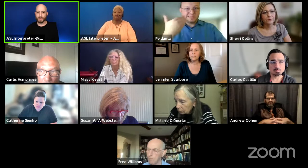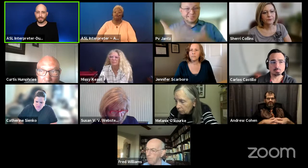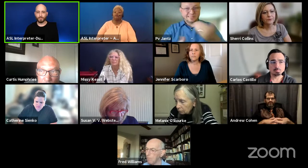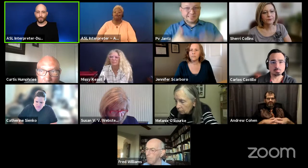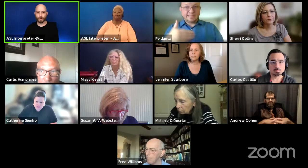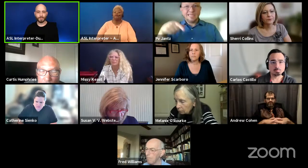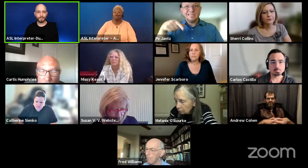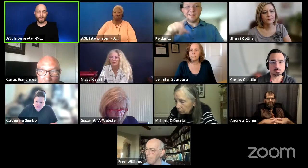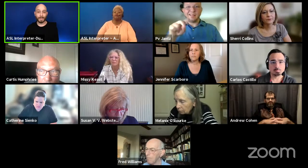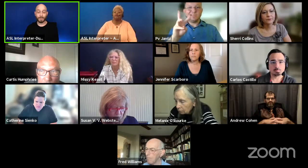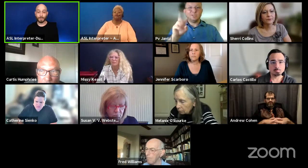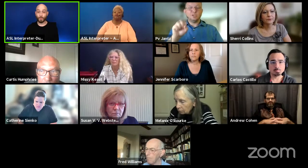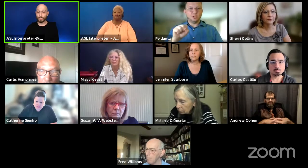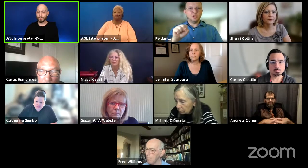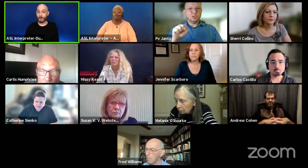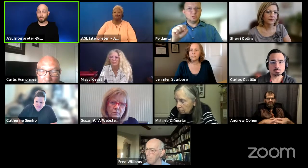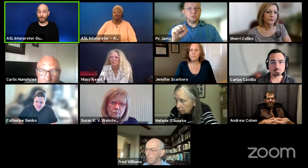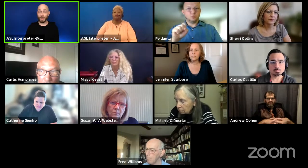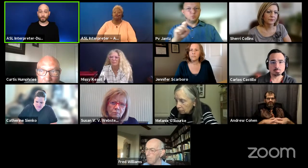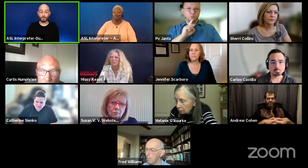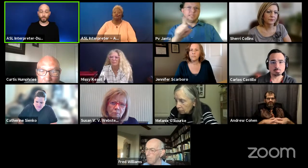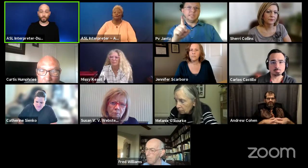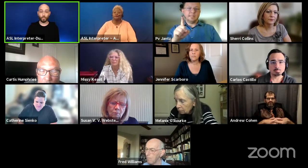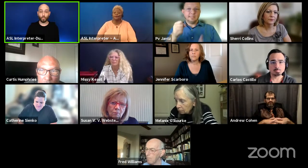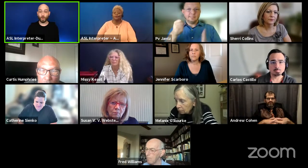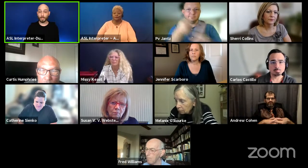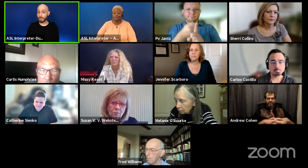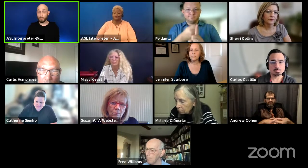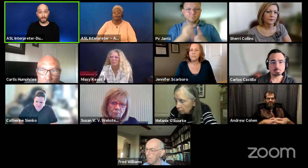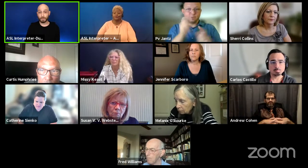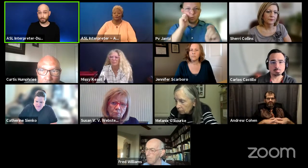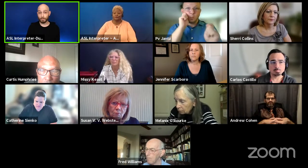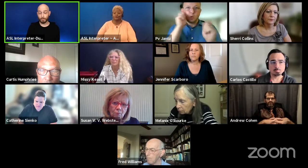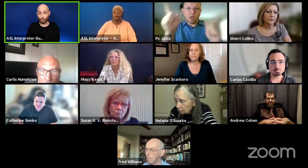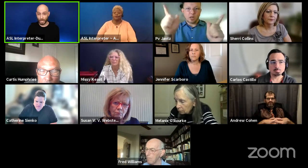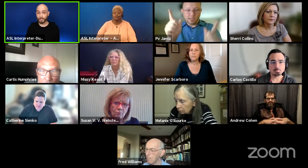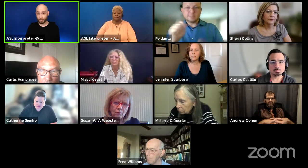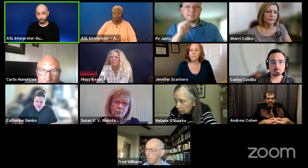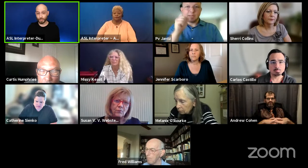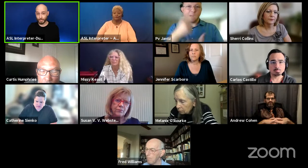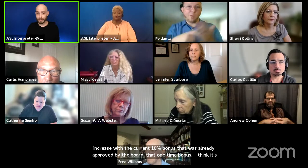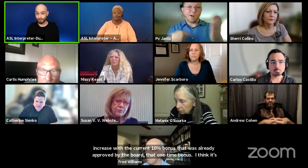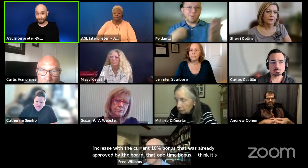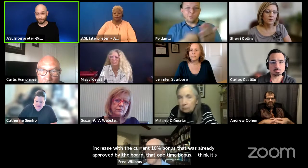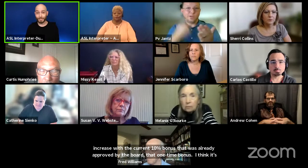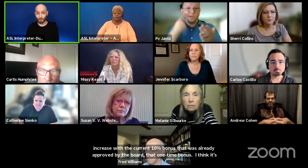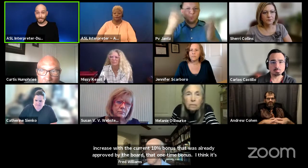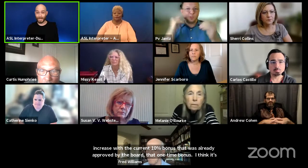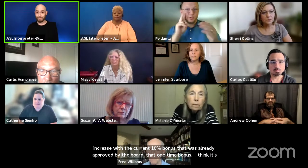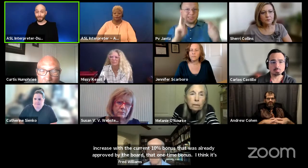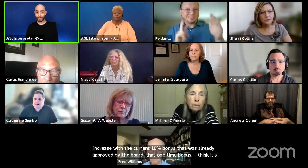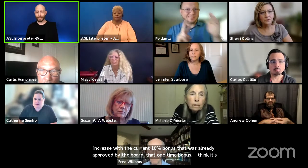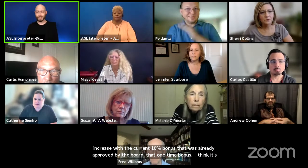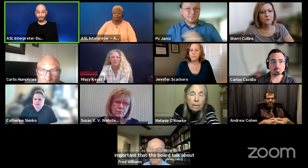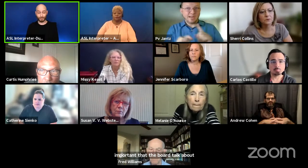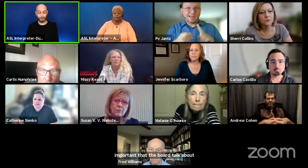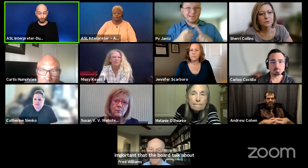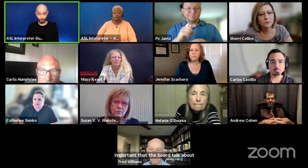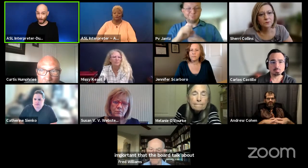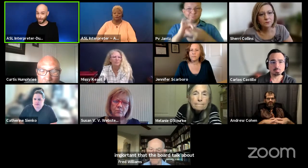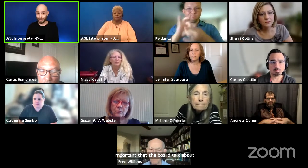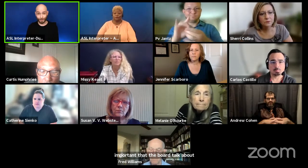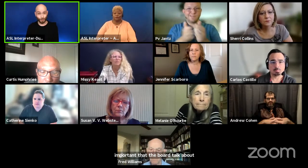I think it's important that the board talk about what the best way to proceed. This really came to us